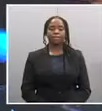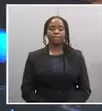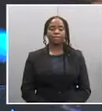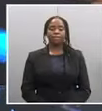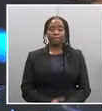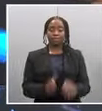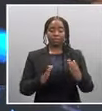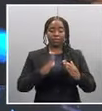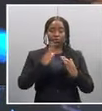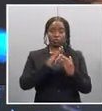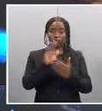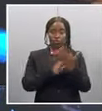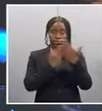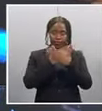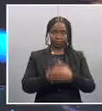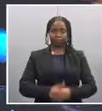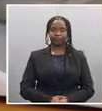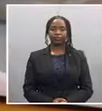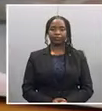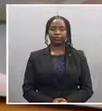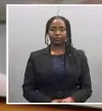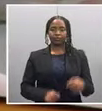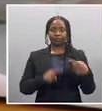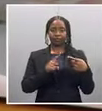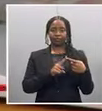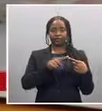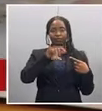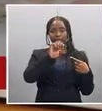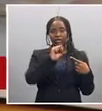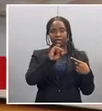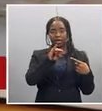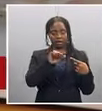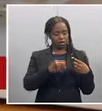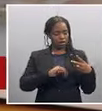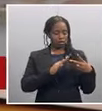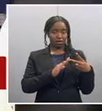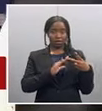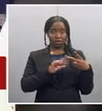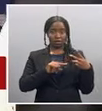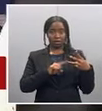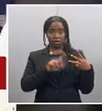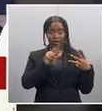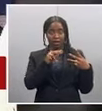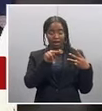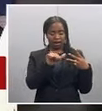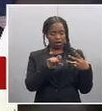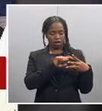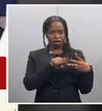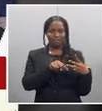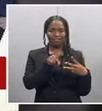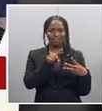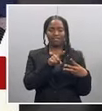Let's recap your main stories. Courtney Pieters, Sadia Sukraj, Chanel Hoch and Marna